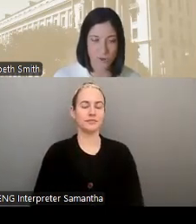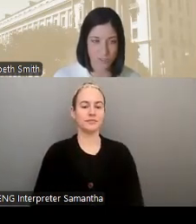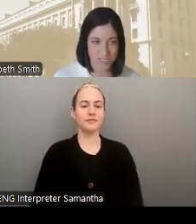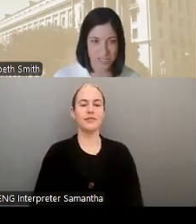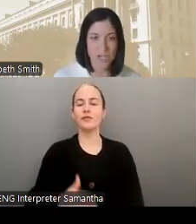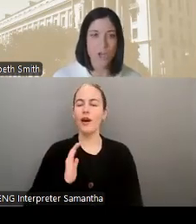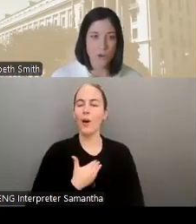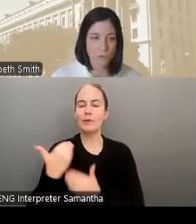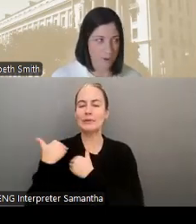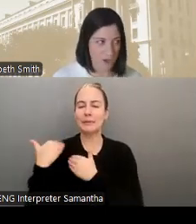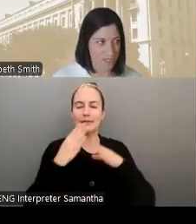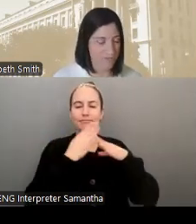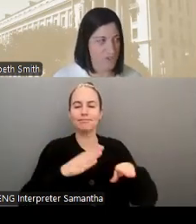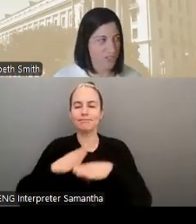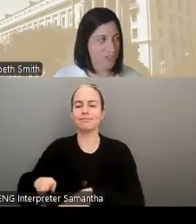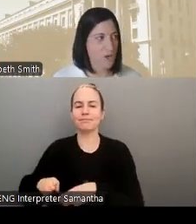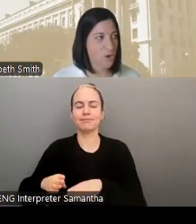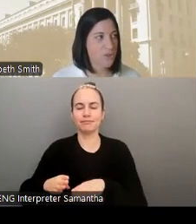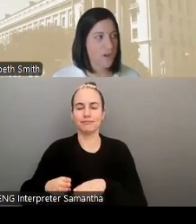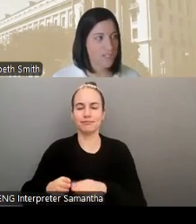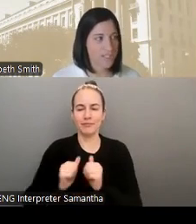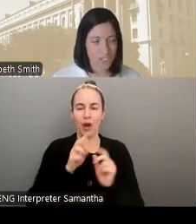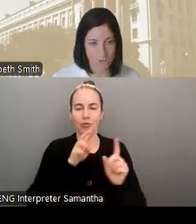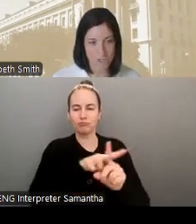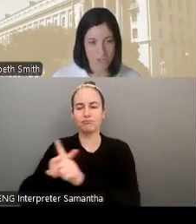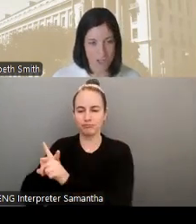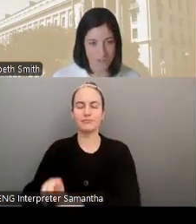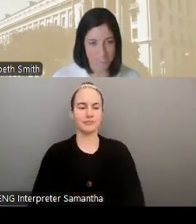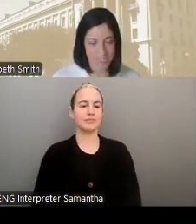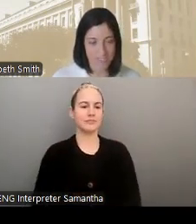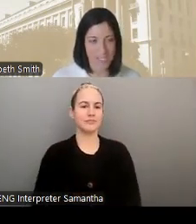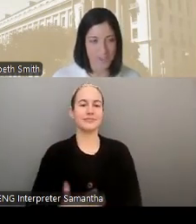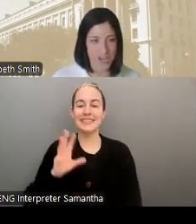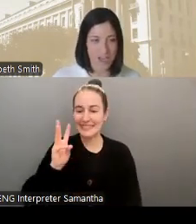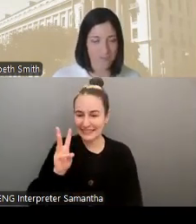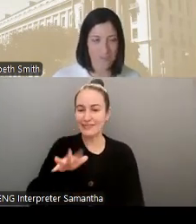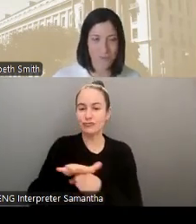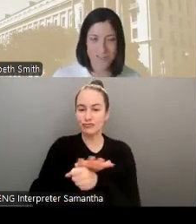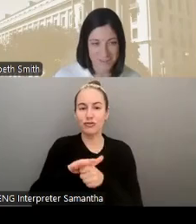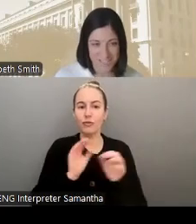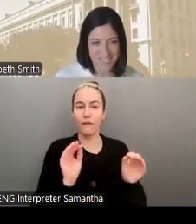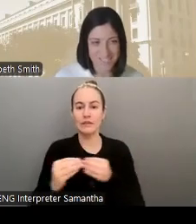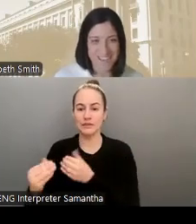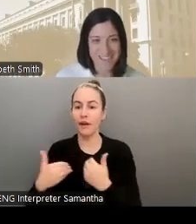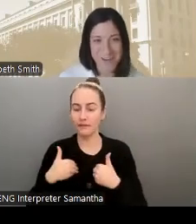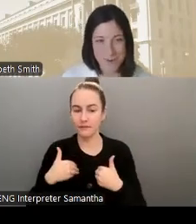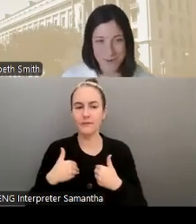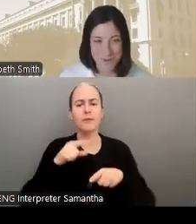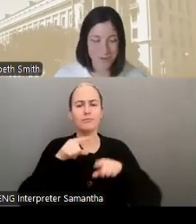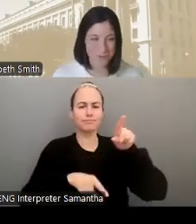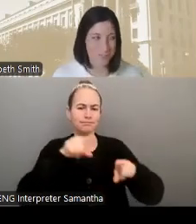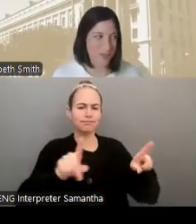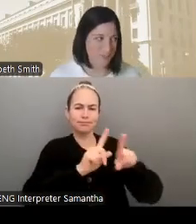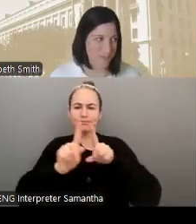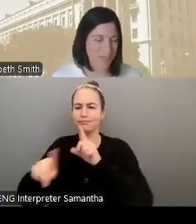grant oversight from the audit division. So there are 6 regional offices that each have a variety of states in our purview